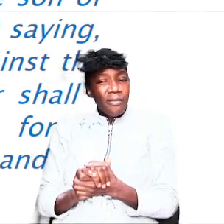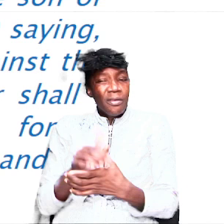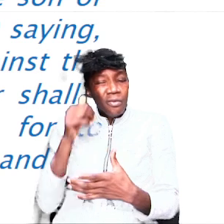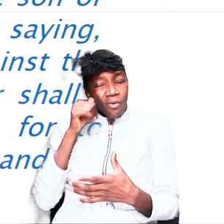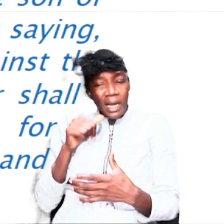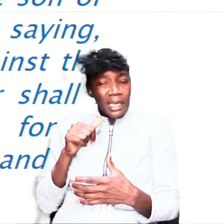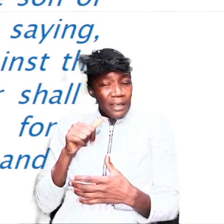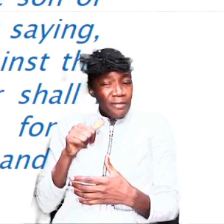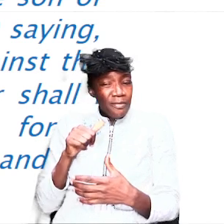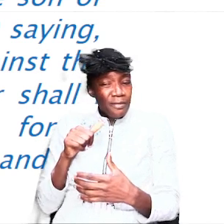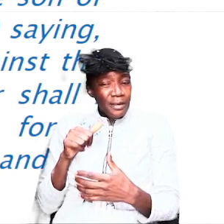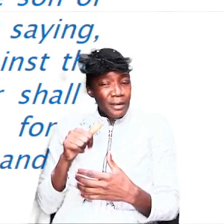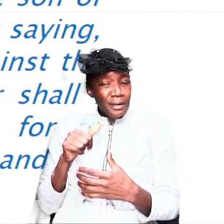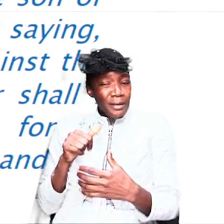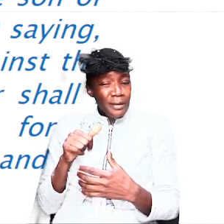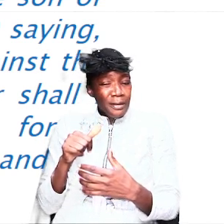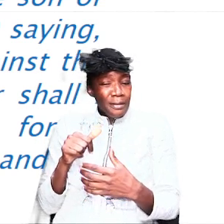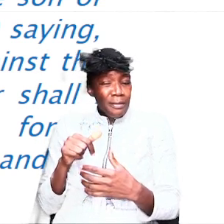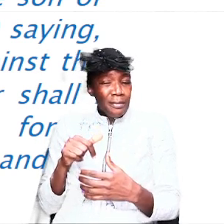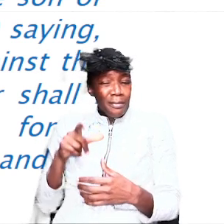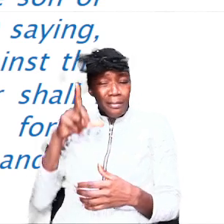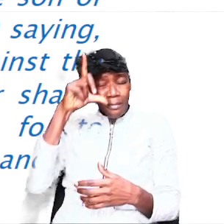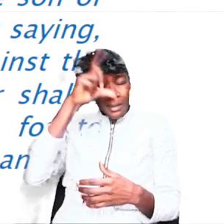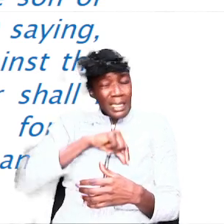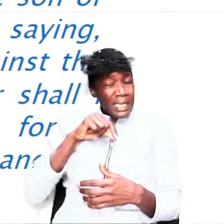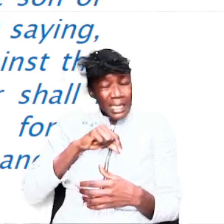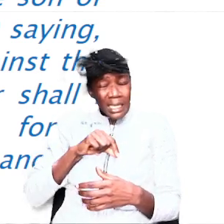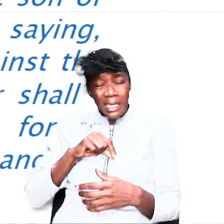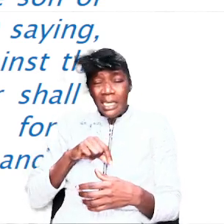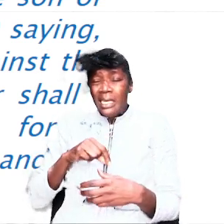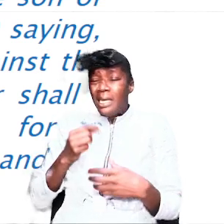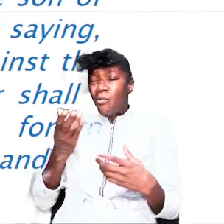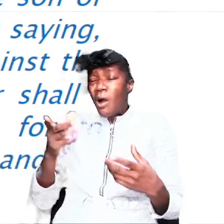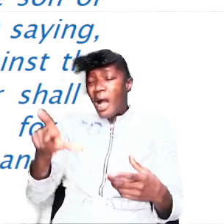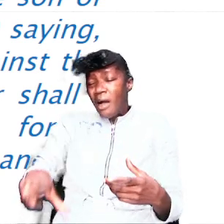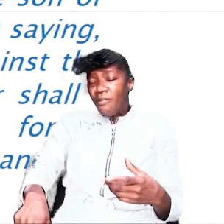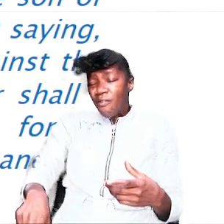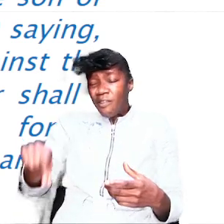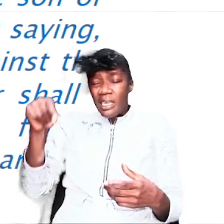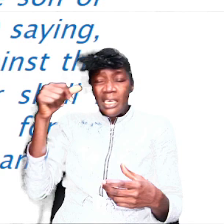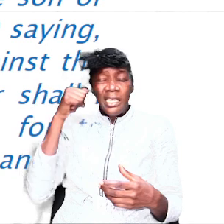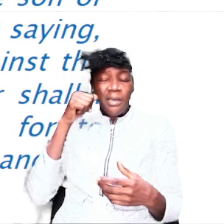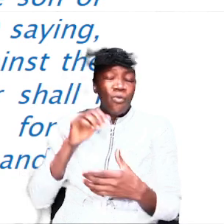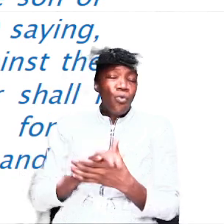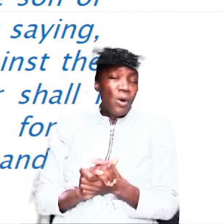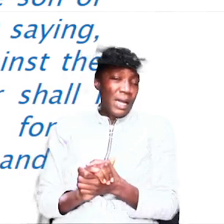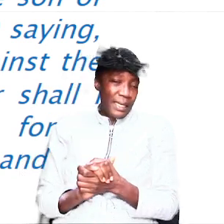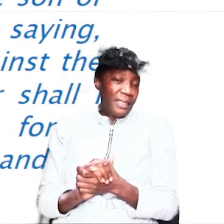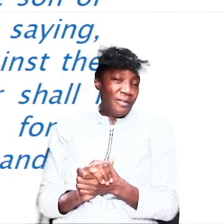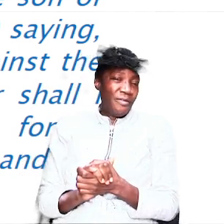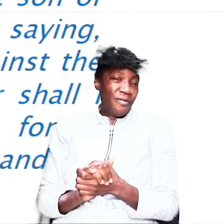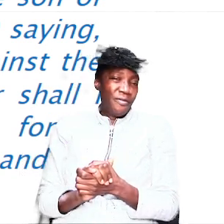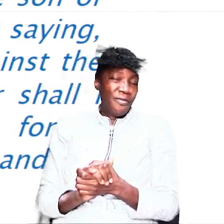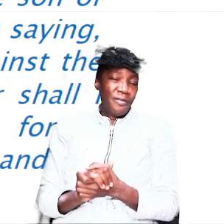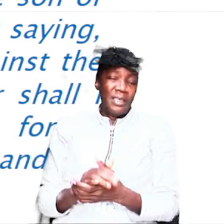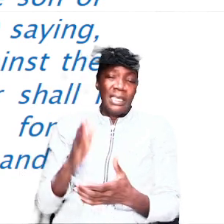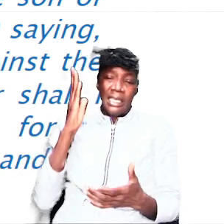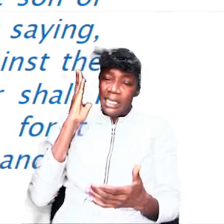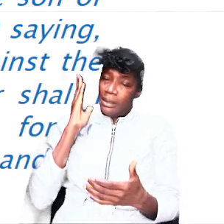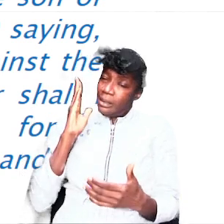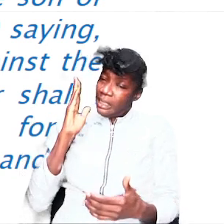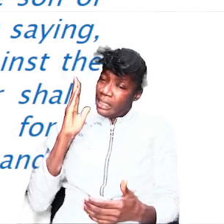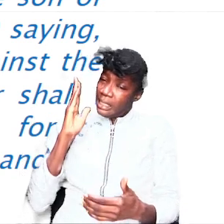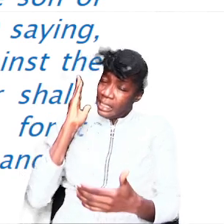him, and, you know, he was willing to go back and to find his wife. And he stopped at a certain